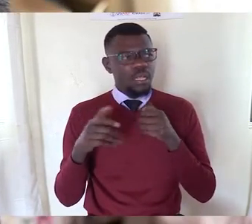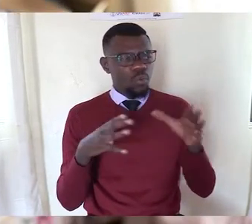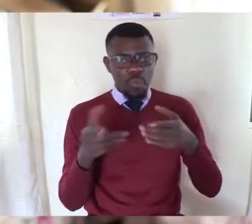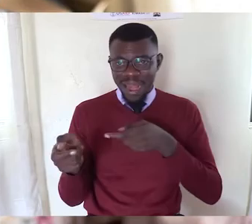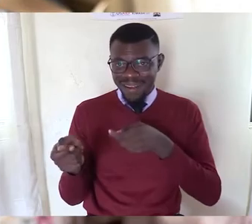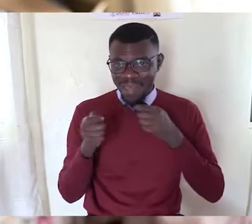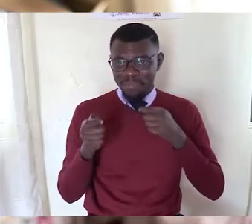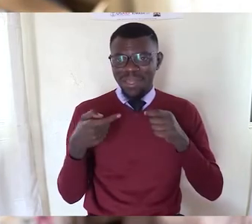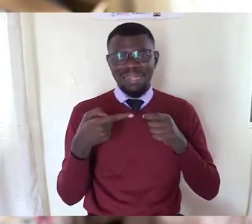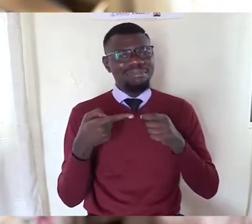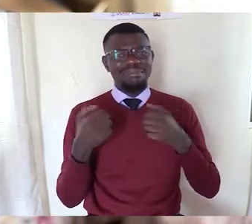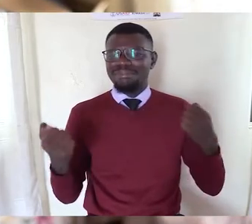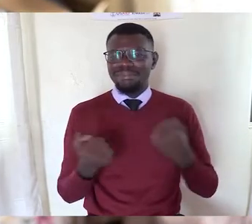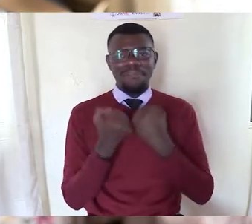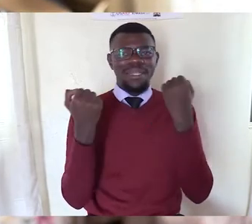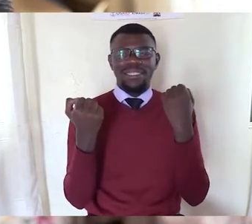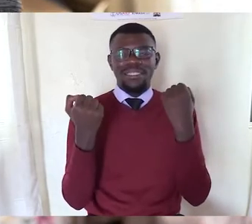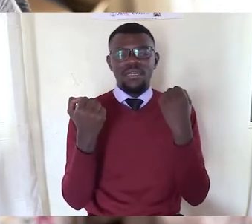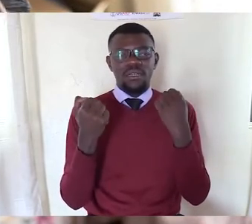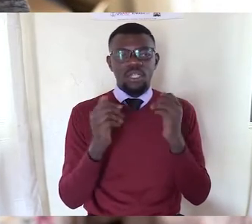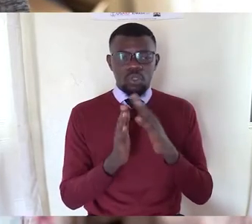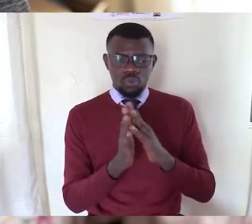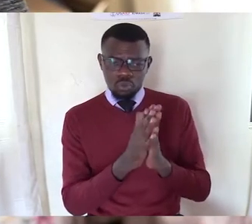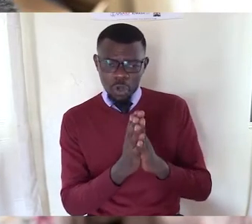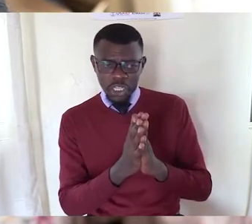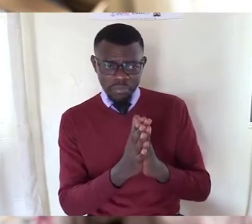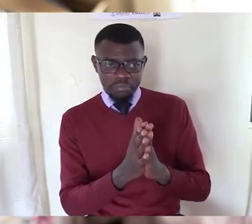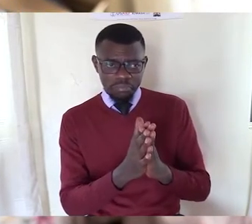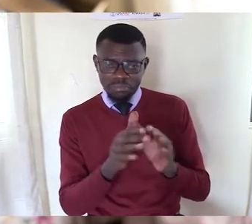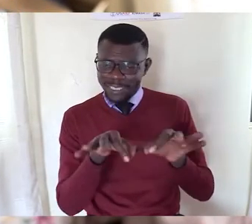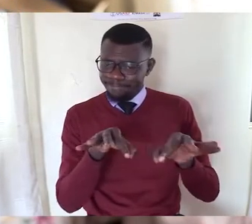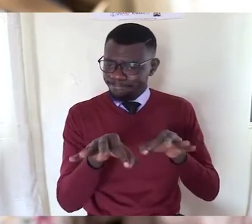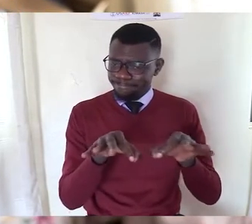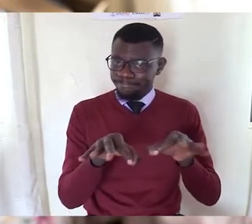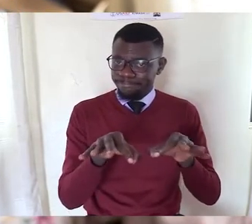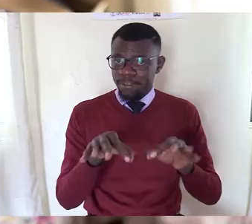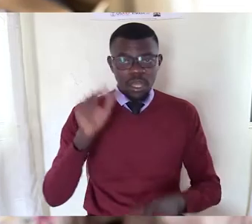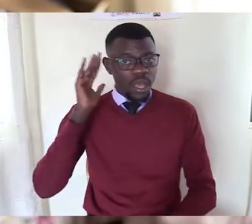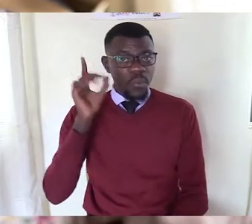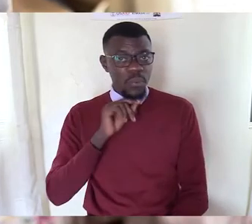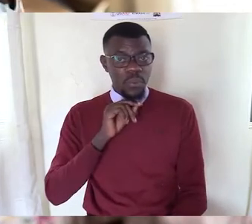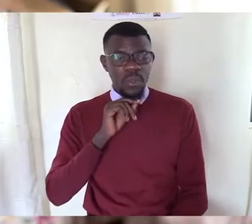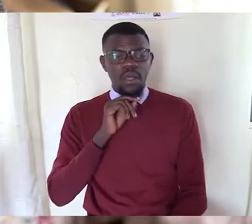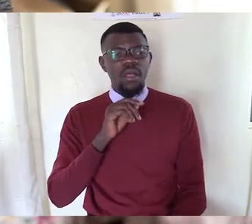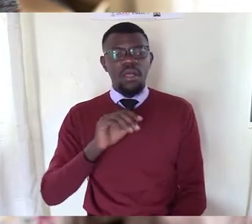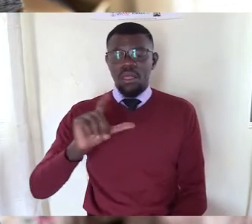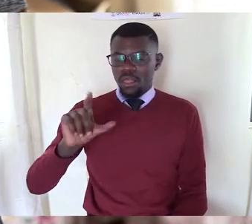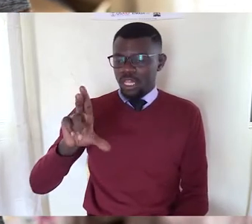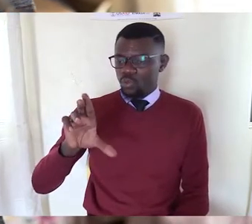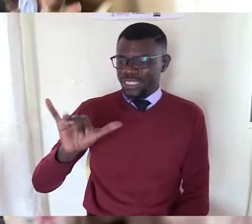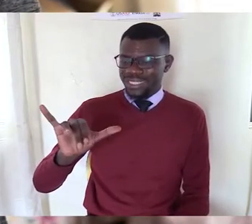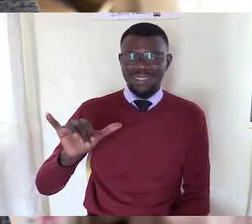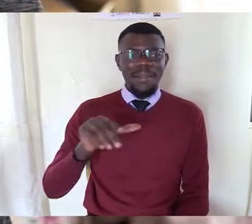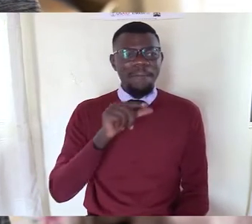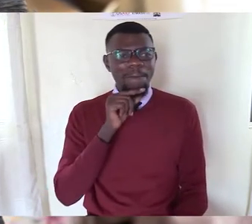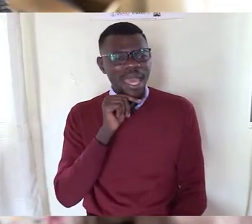of sexual violence. Listening to my story right now, Lucy was raped by at least 3 men. She